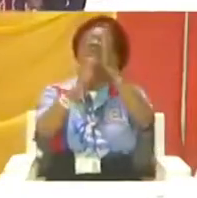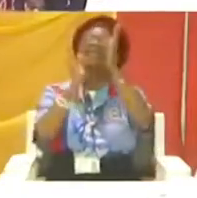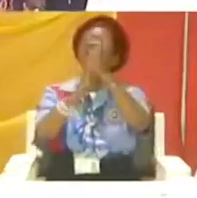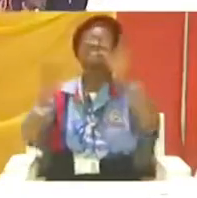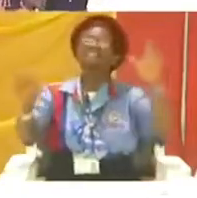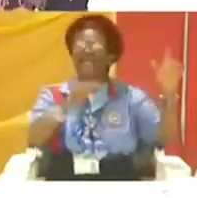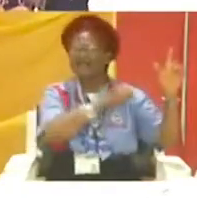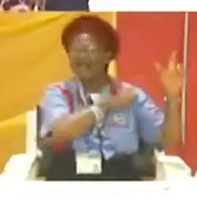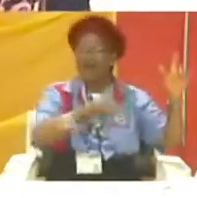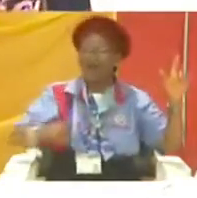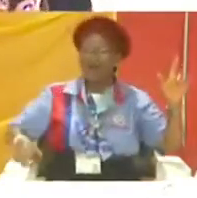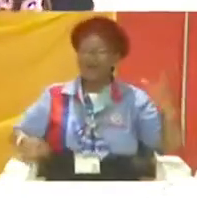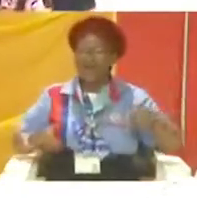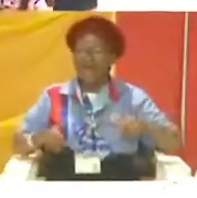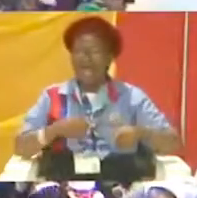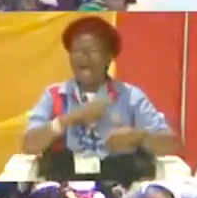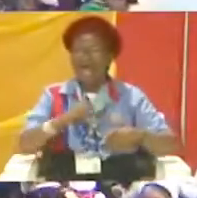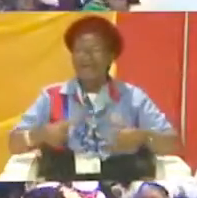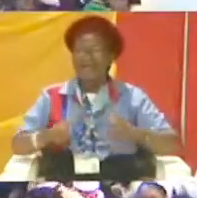And let the boy shout